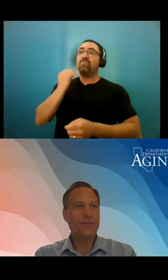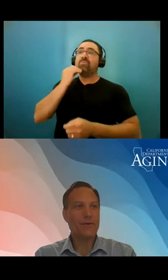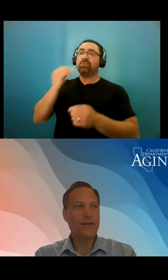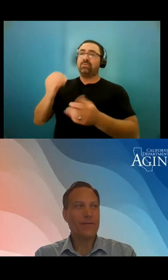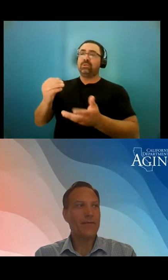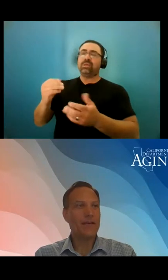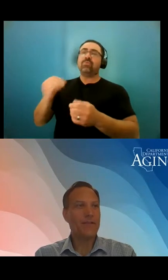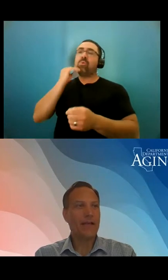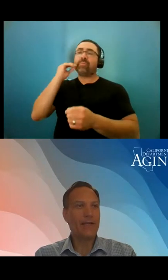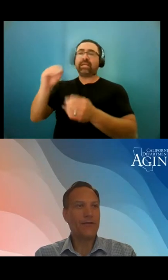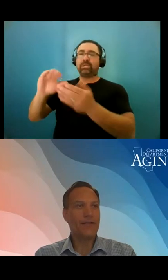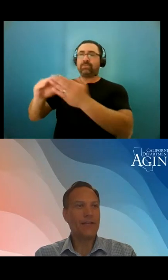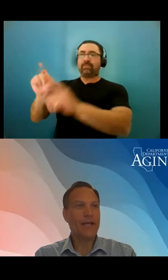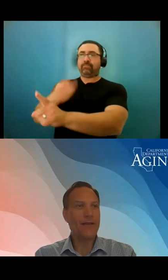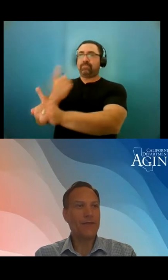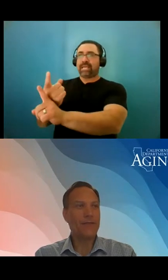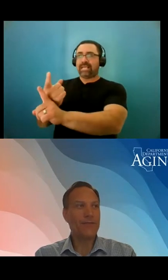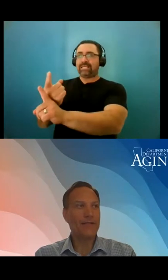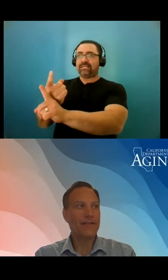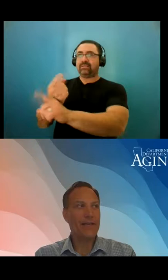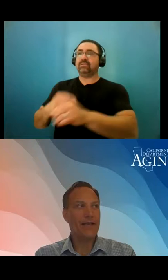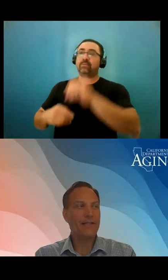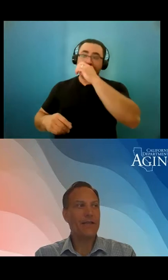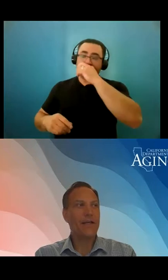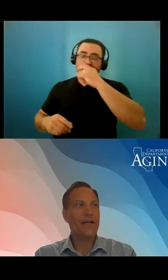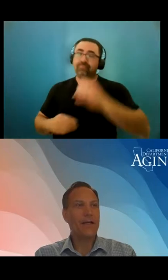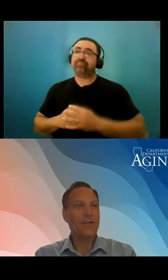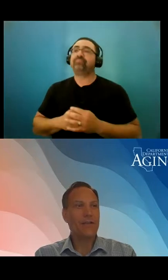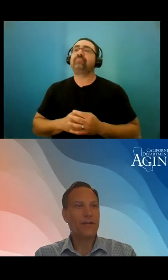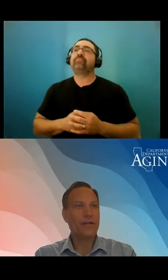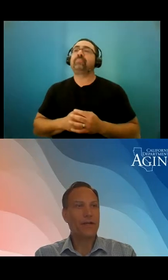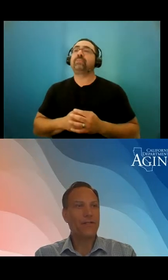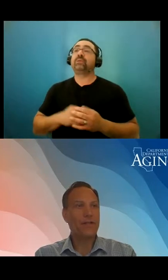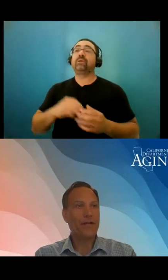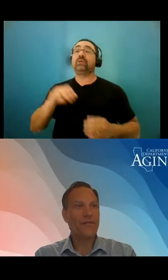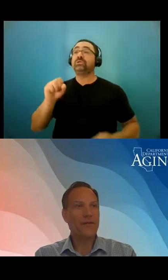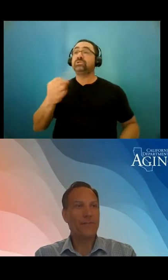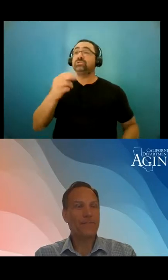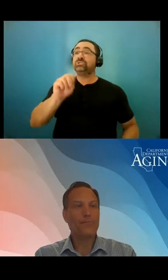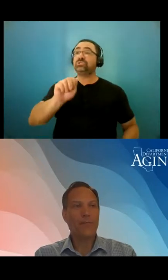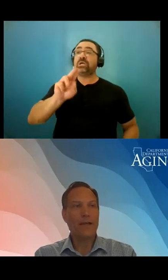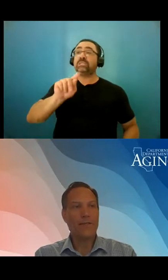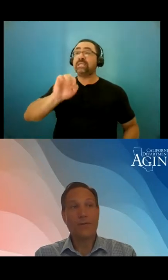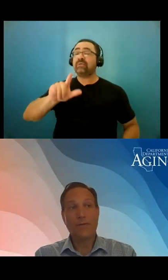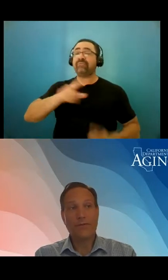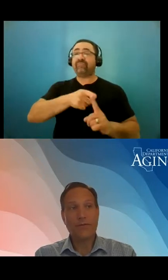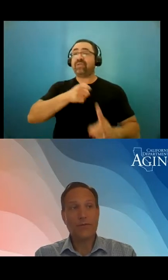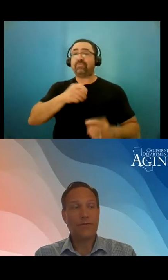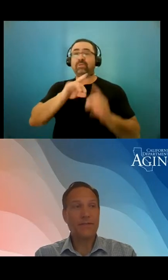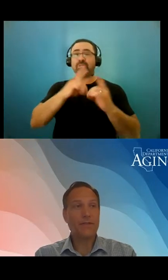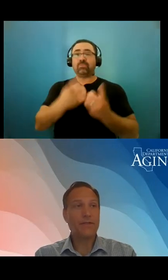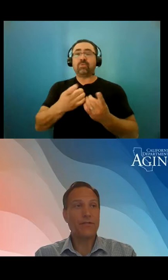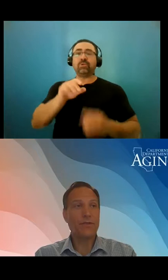community-based programs, ADRC, MSSP, and CBAS. Chantel comes to us from the Department of